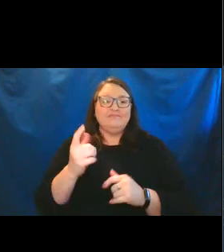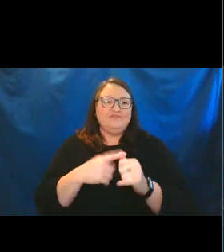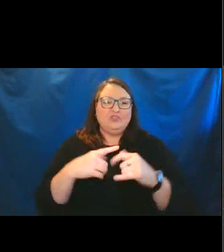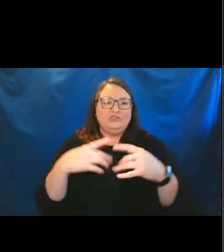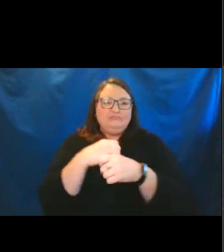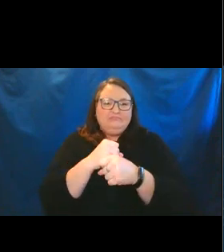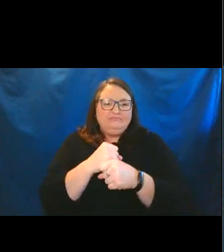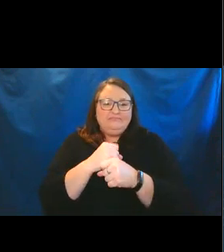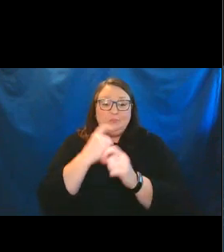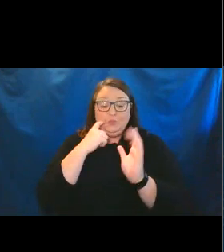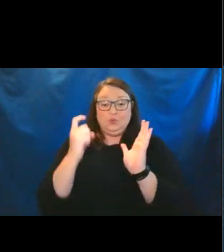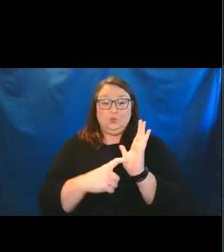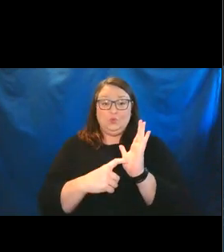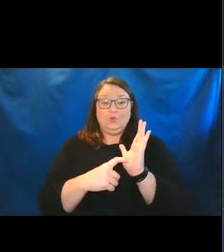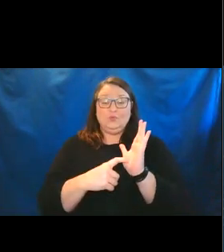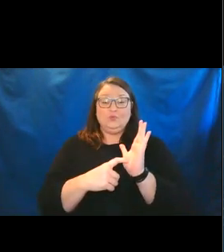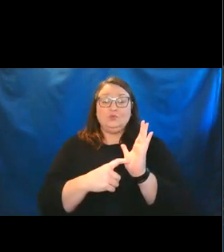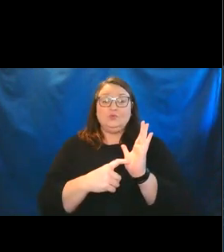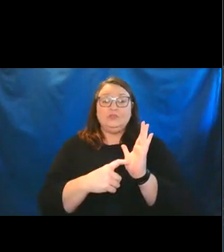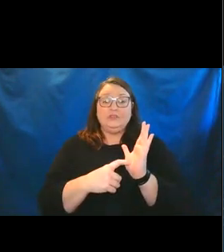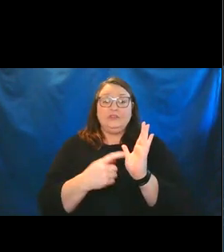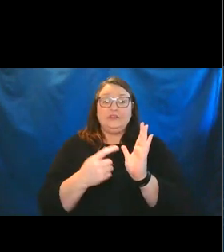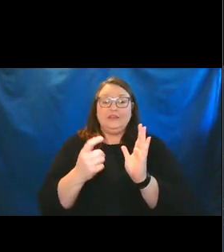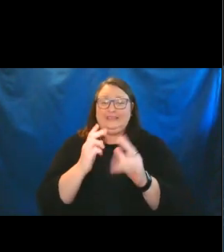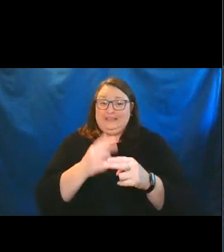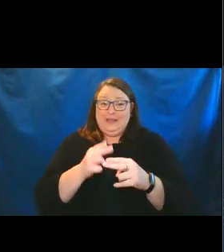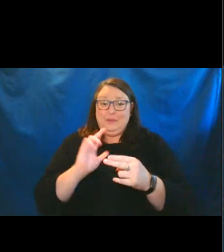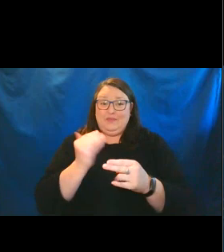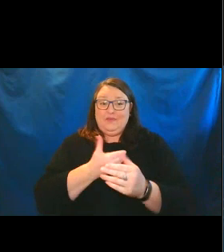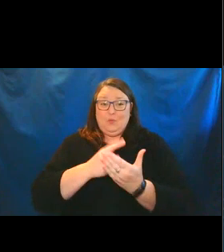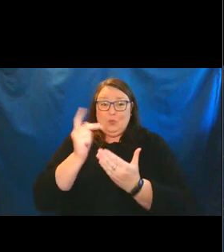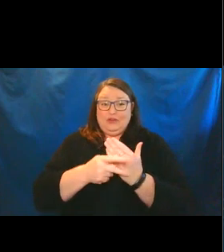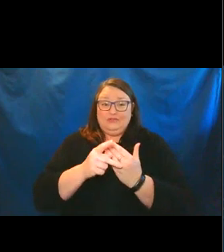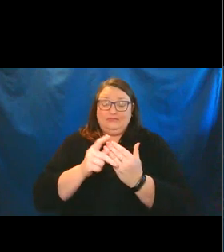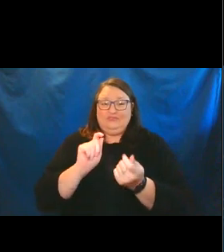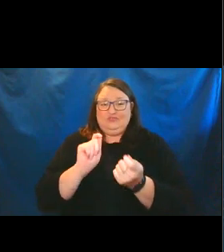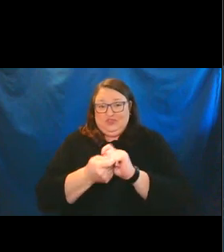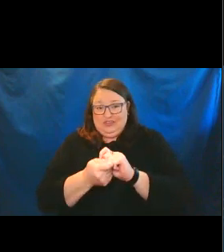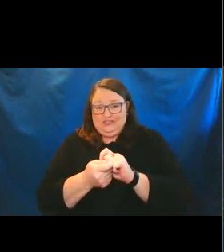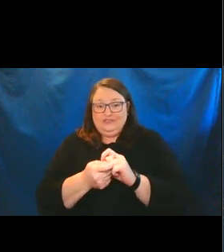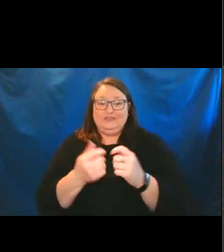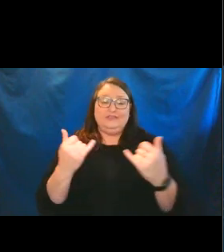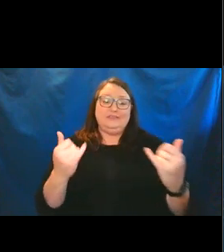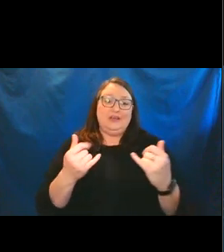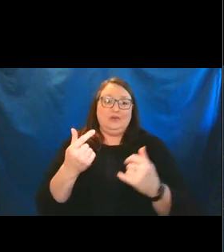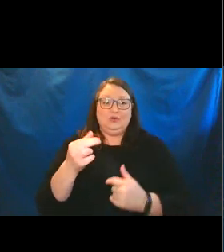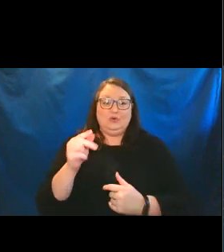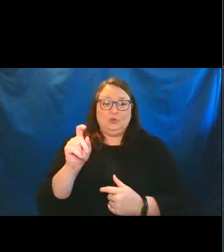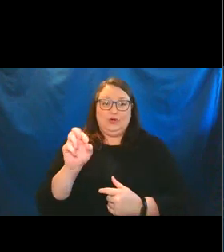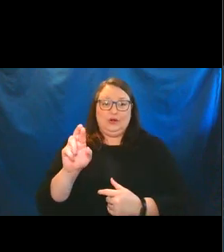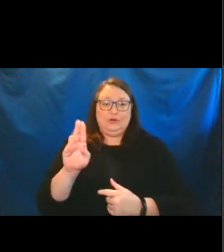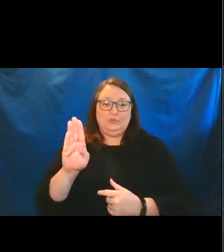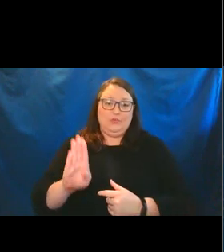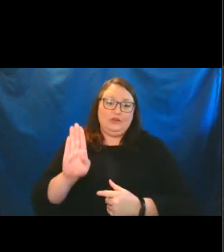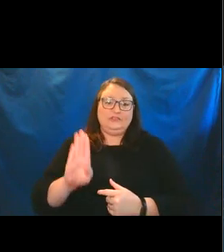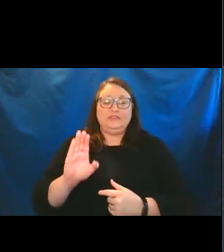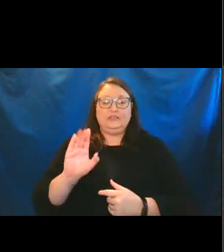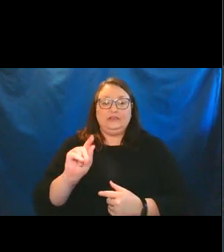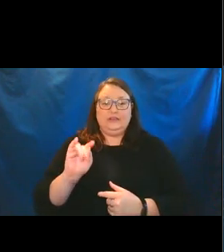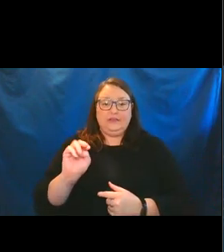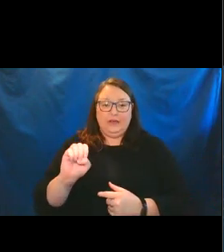notice we have slightly changed the name of our project. It's now the Greater Boston Climate and Coastal Resilience Workforce